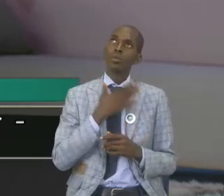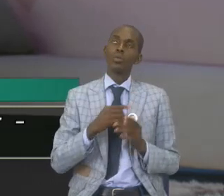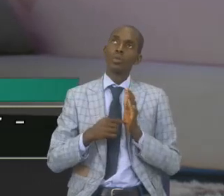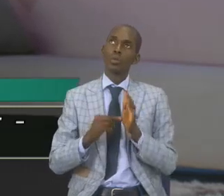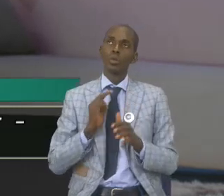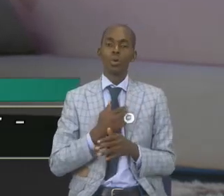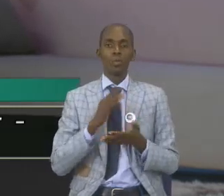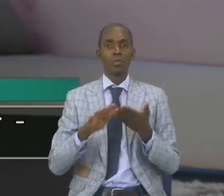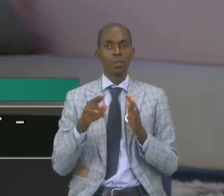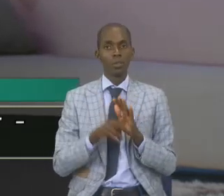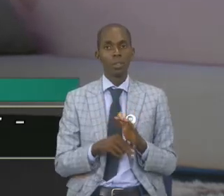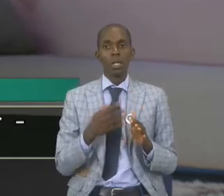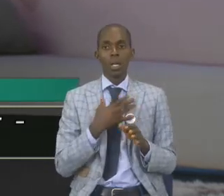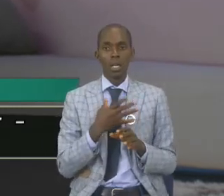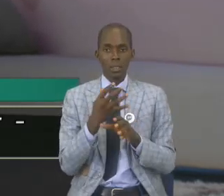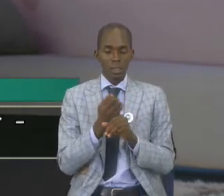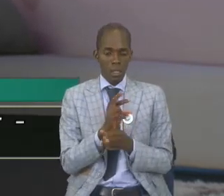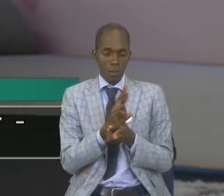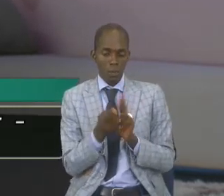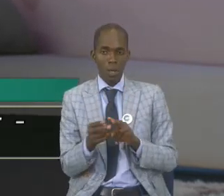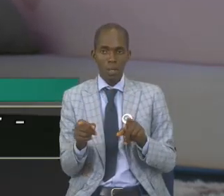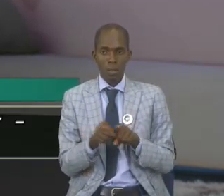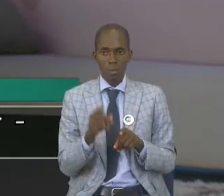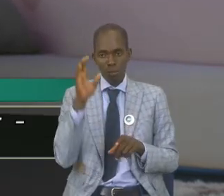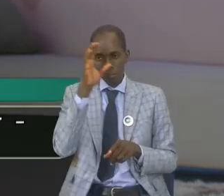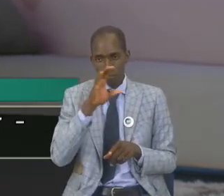had repentance while speaking